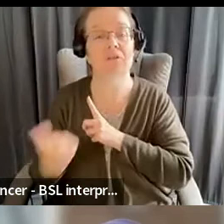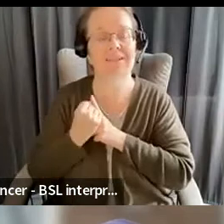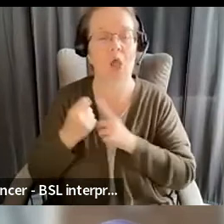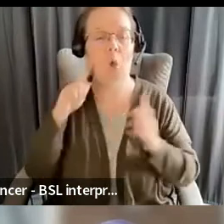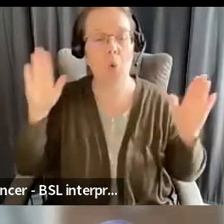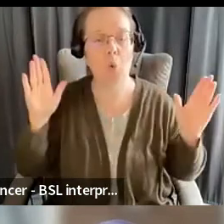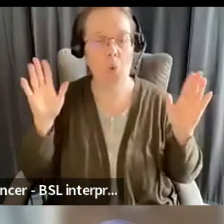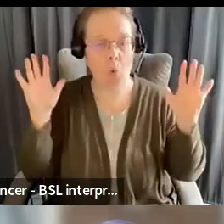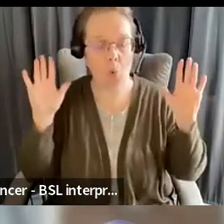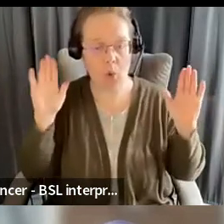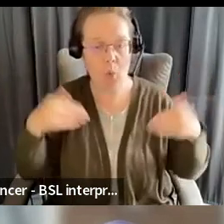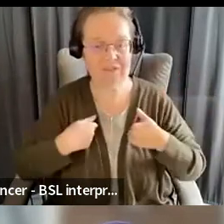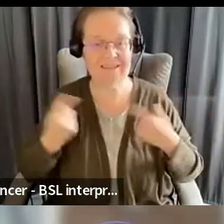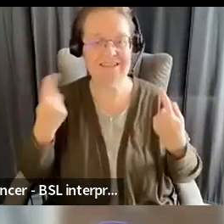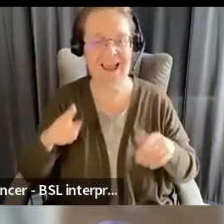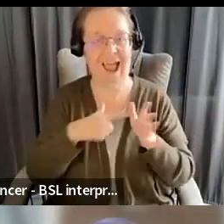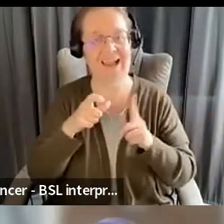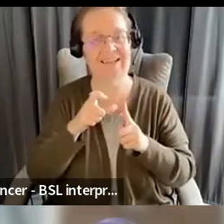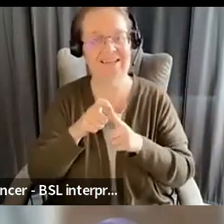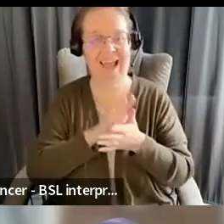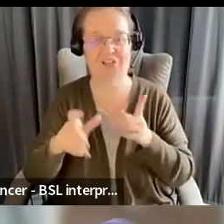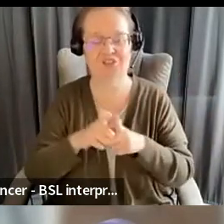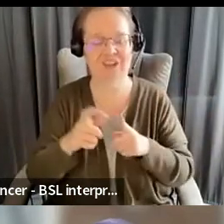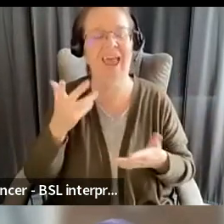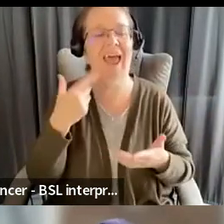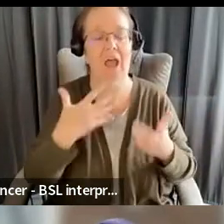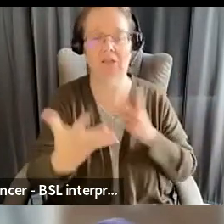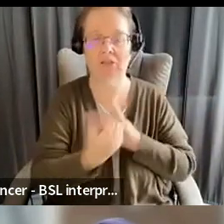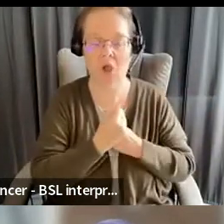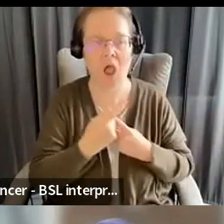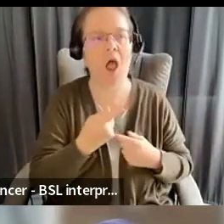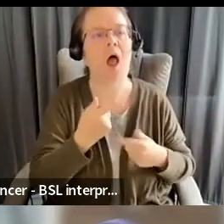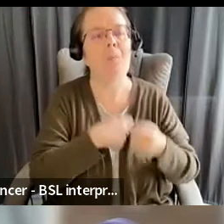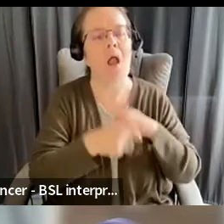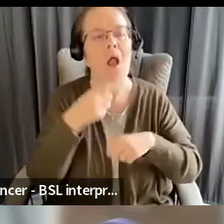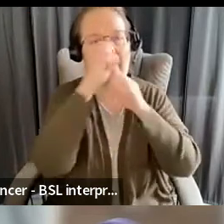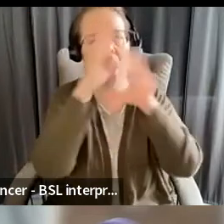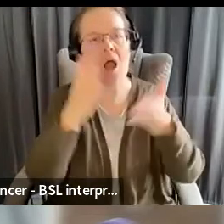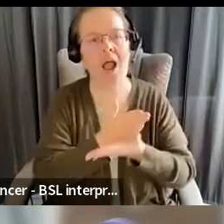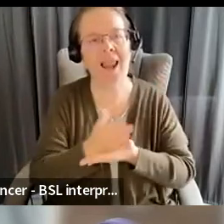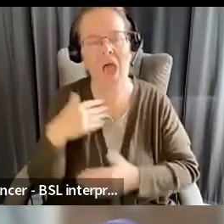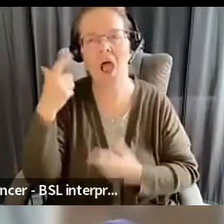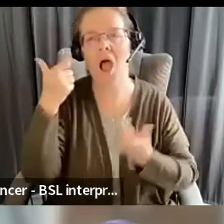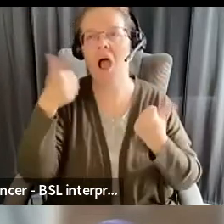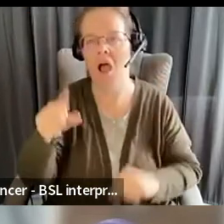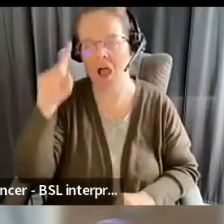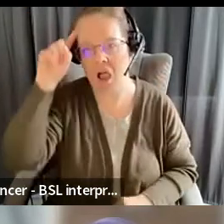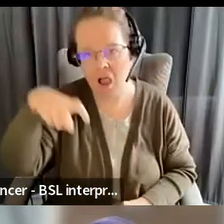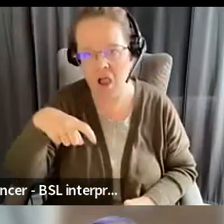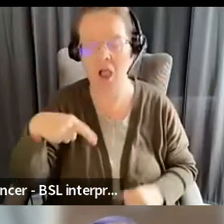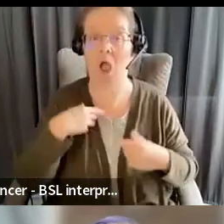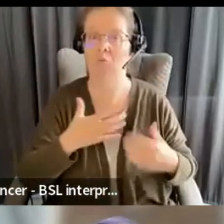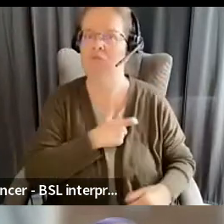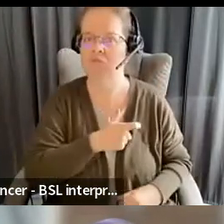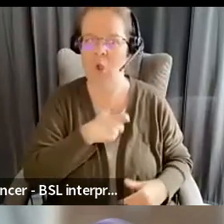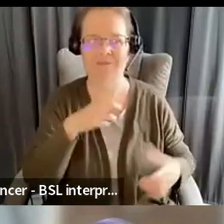and with ADHD in December 2021 that things actually started to make a bit more sense. And so I was nervous about joining CGI because